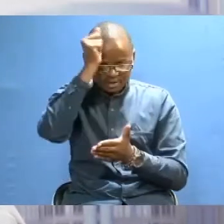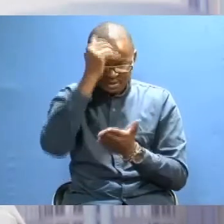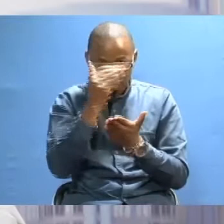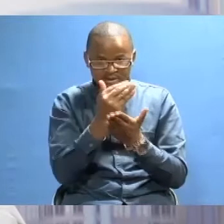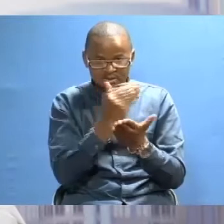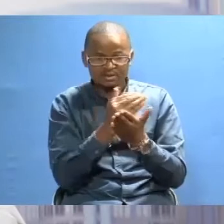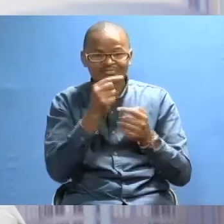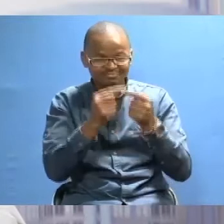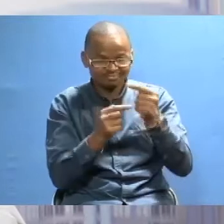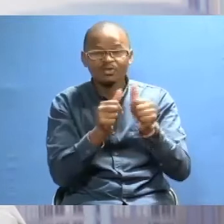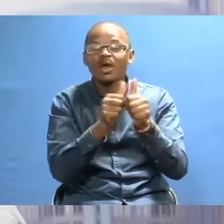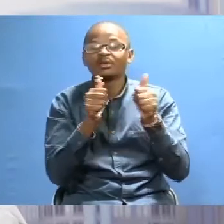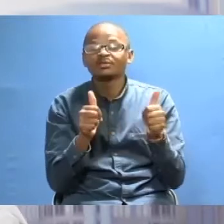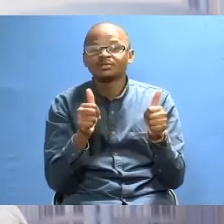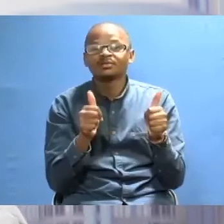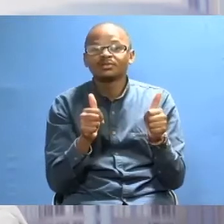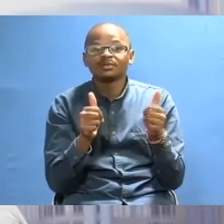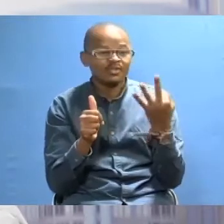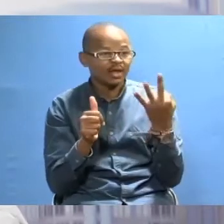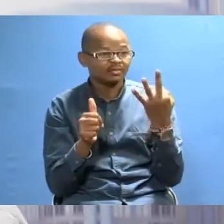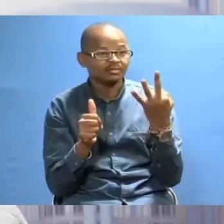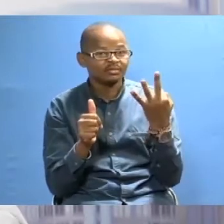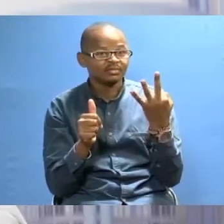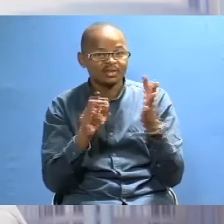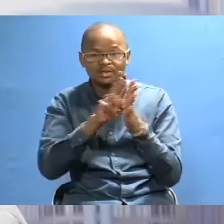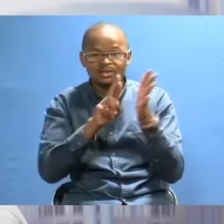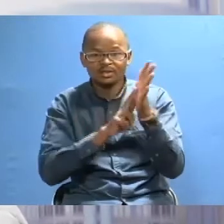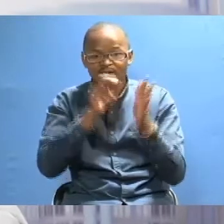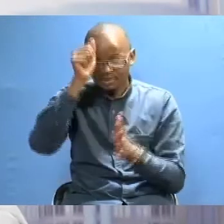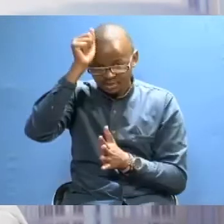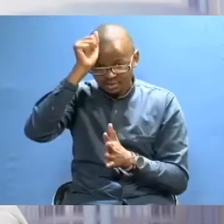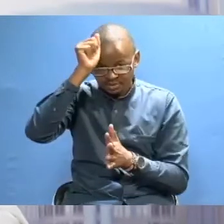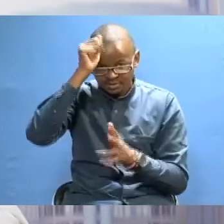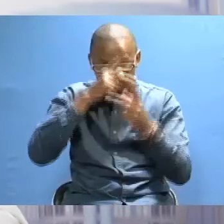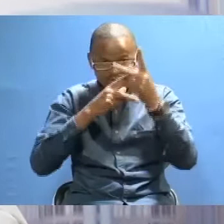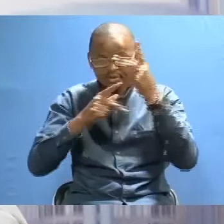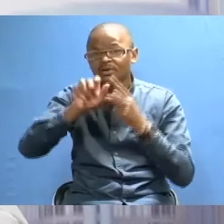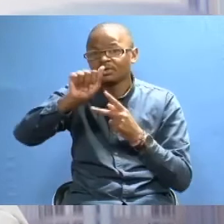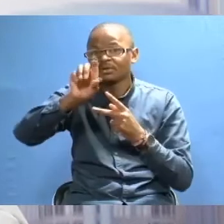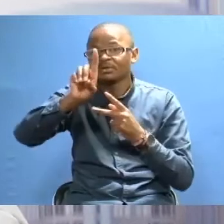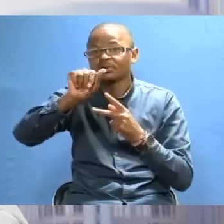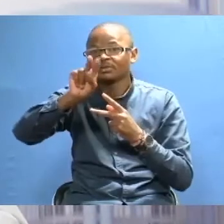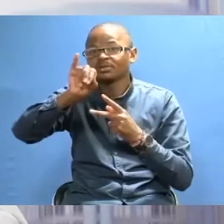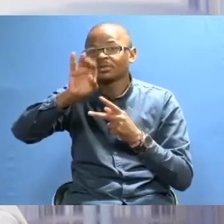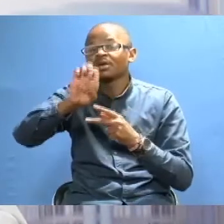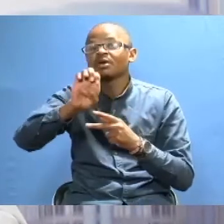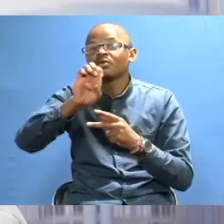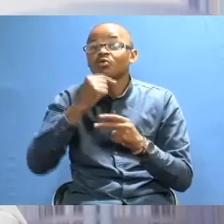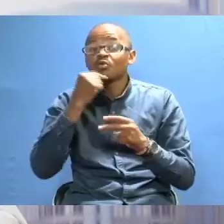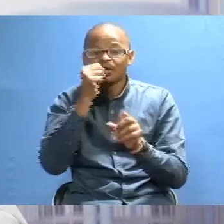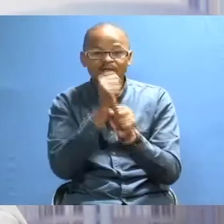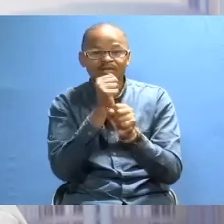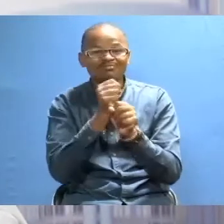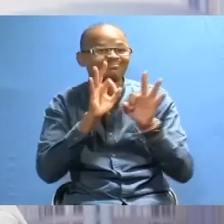academic programs run efficiently. Thirdly, the Registrar Academic, Professor Andanje Muisuka,